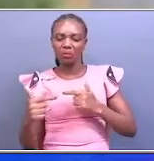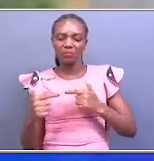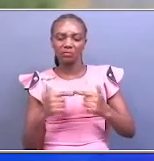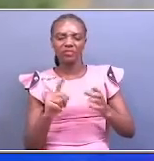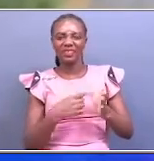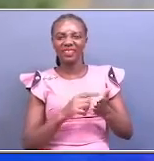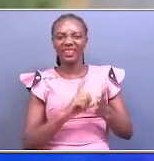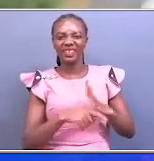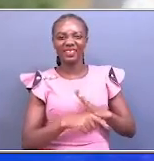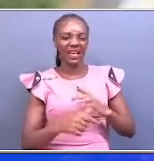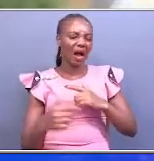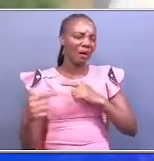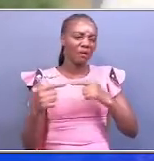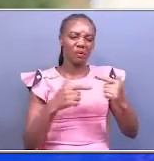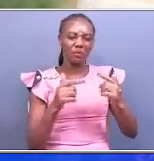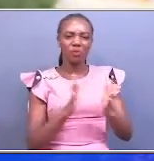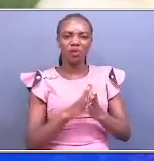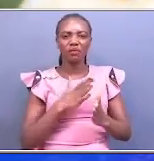mzazi.